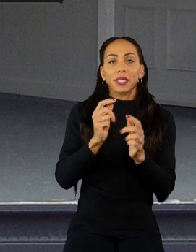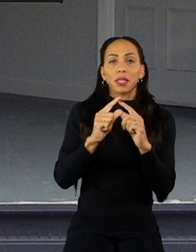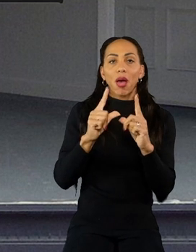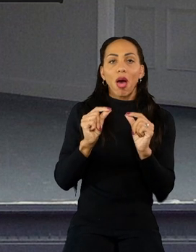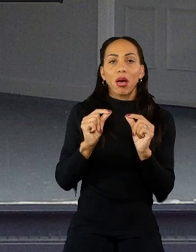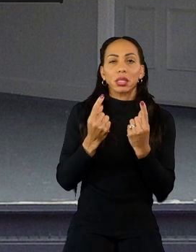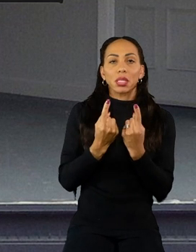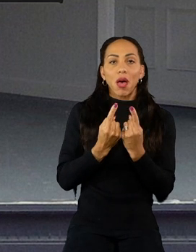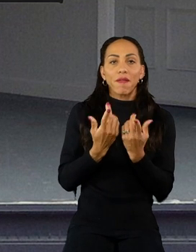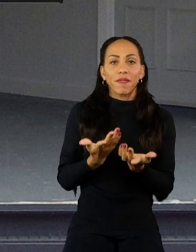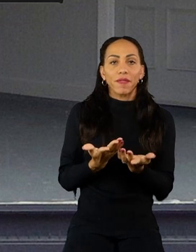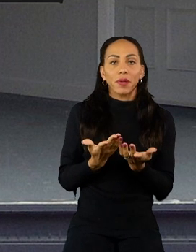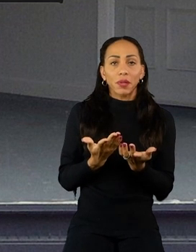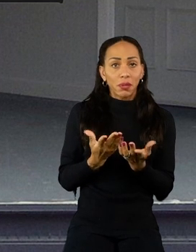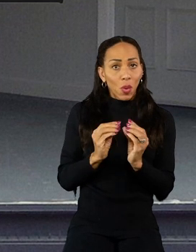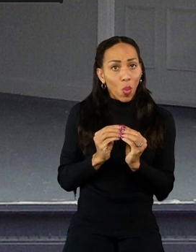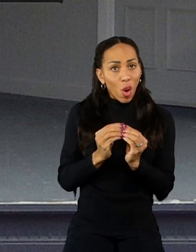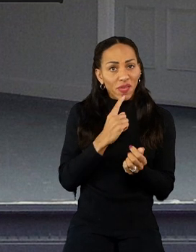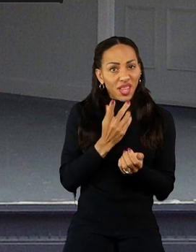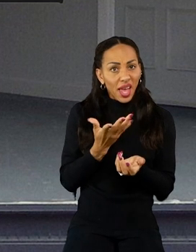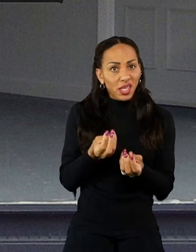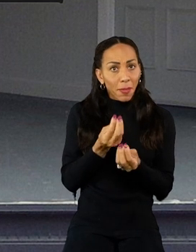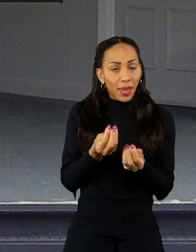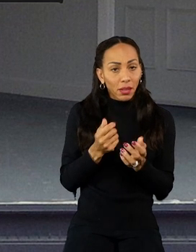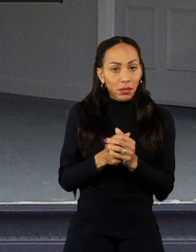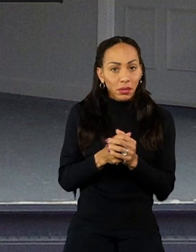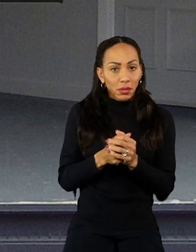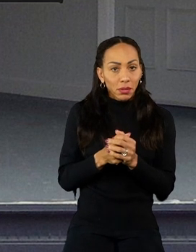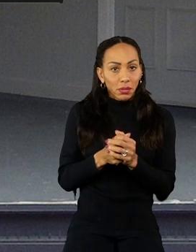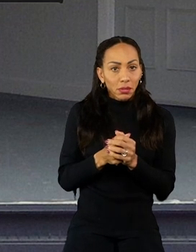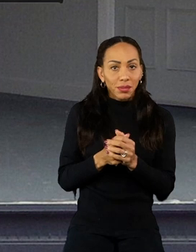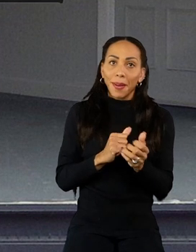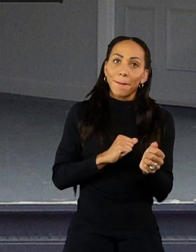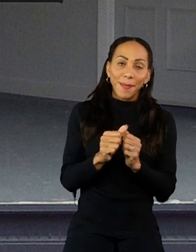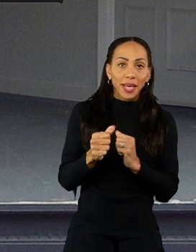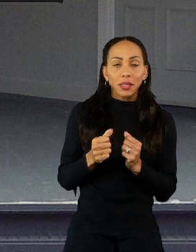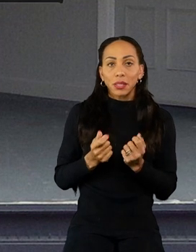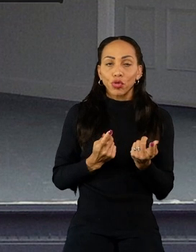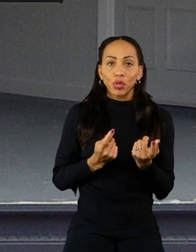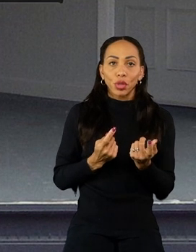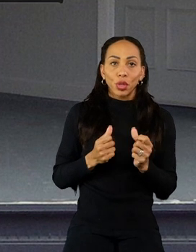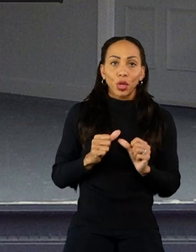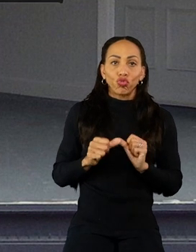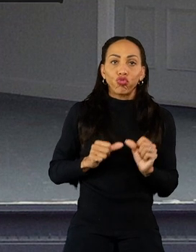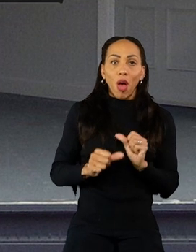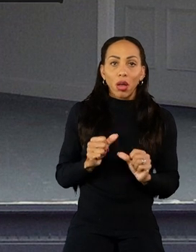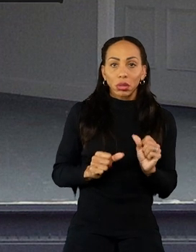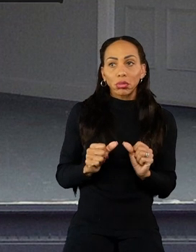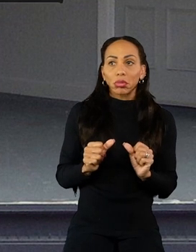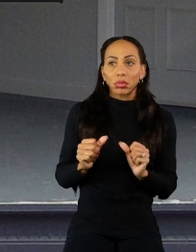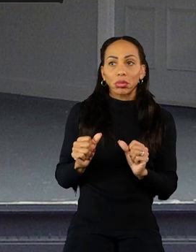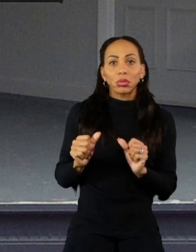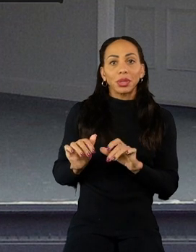card stuff, and like having like, is it worth us saying that it's best